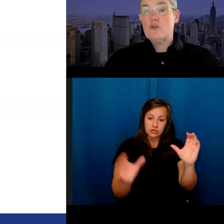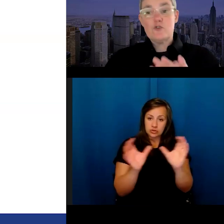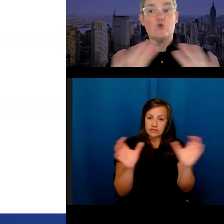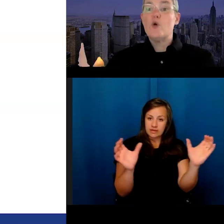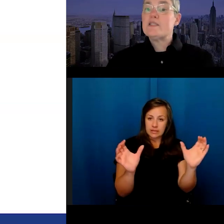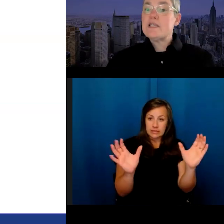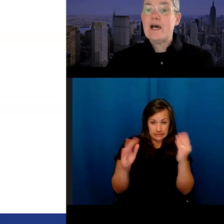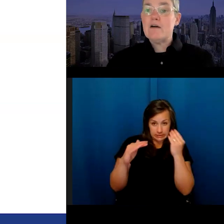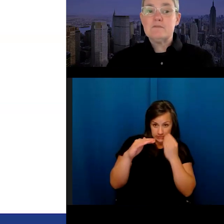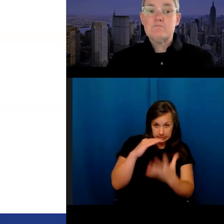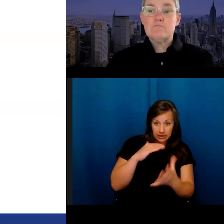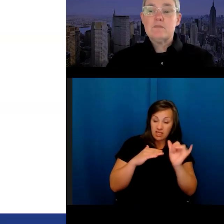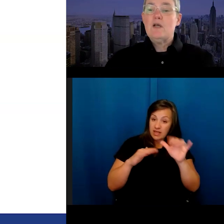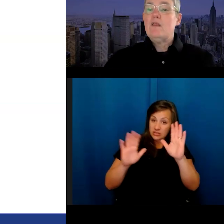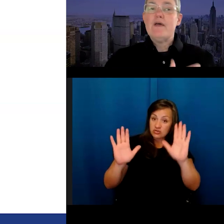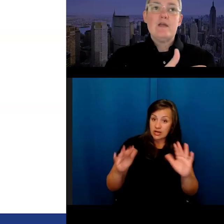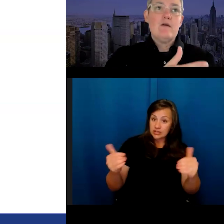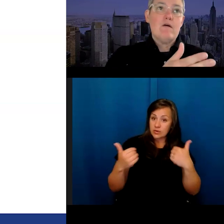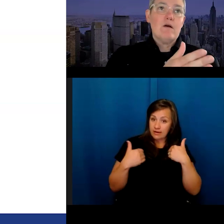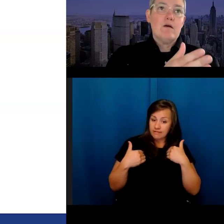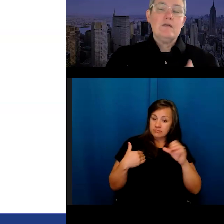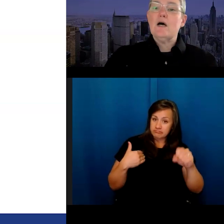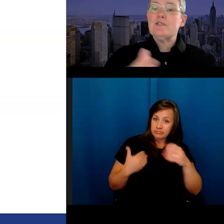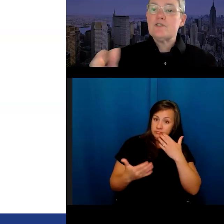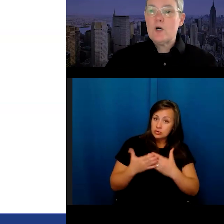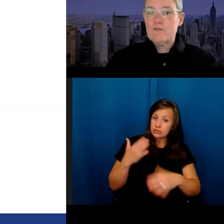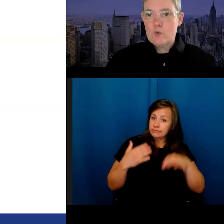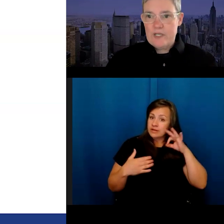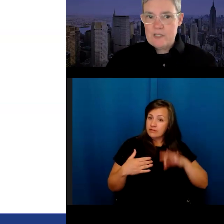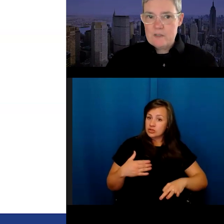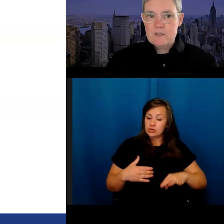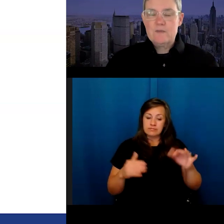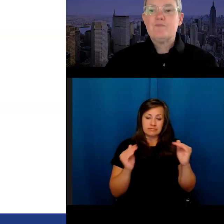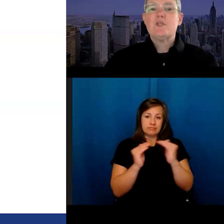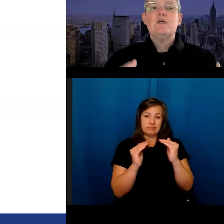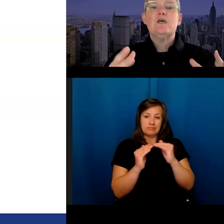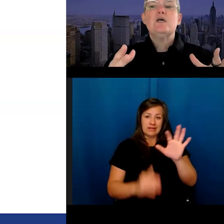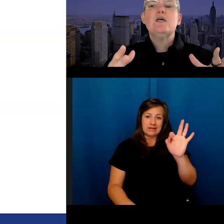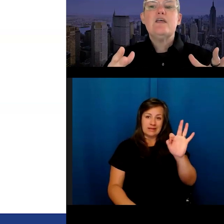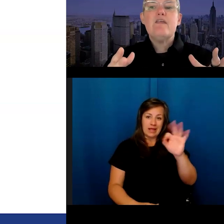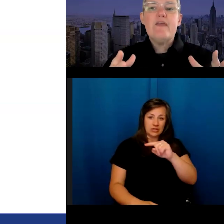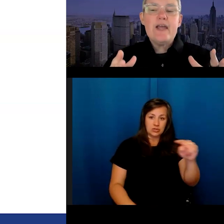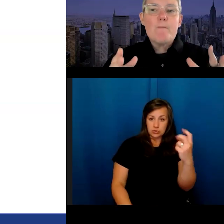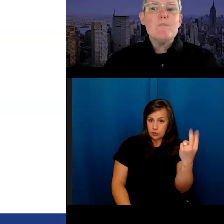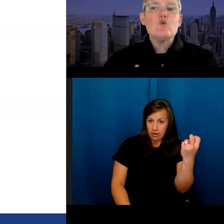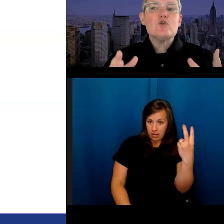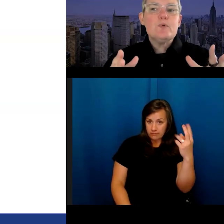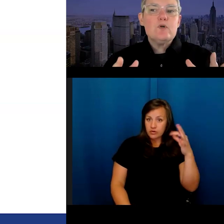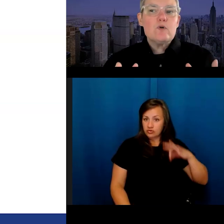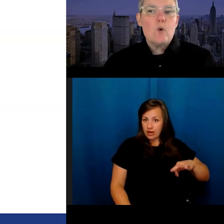things of those. Those are great to have. They are 9 to 12 credits. They